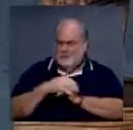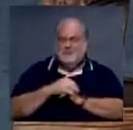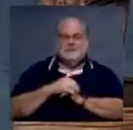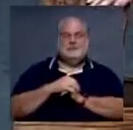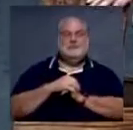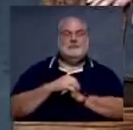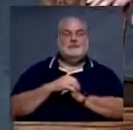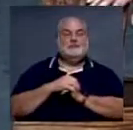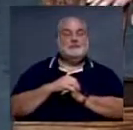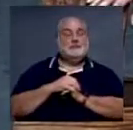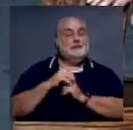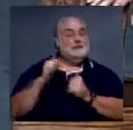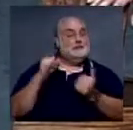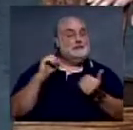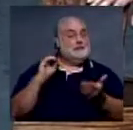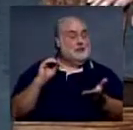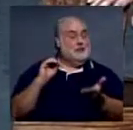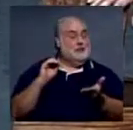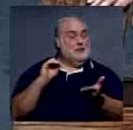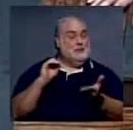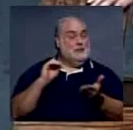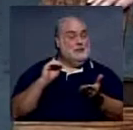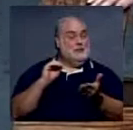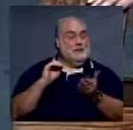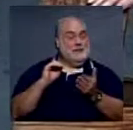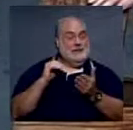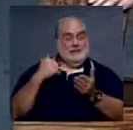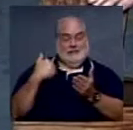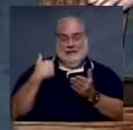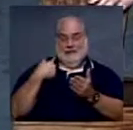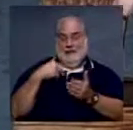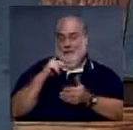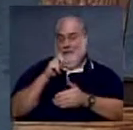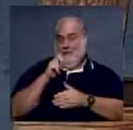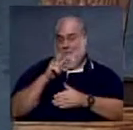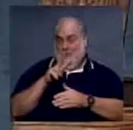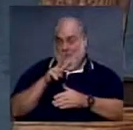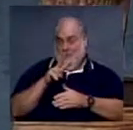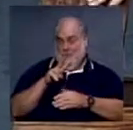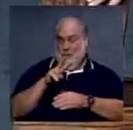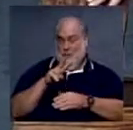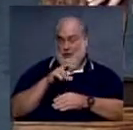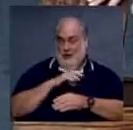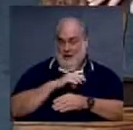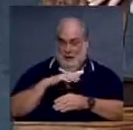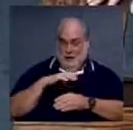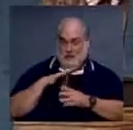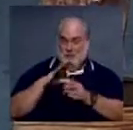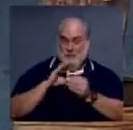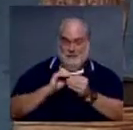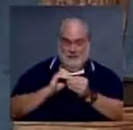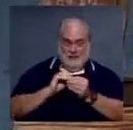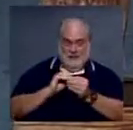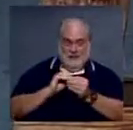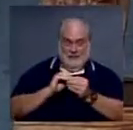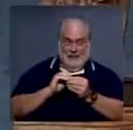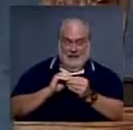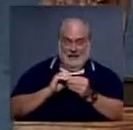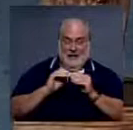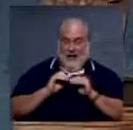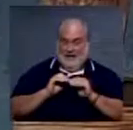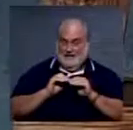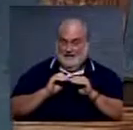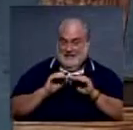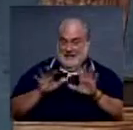Well, so we started this process in November. We were supposed to be on the November commissioners meeting, and I had to send out a